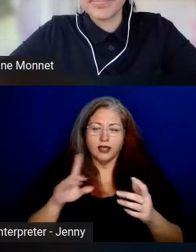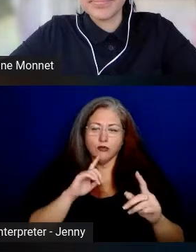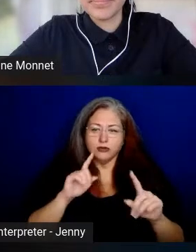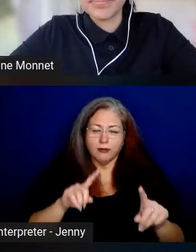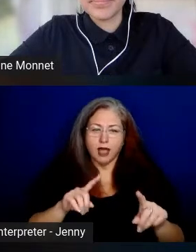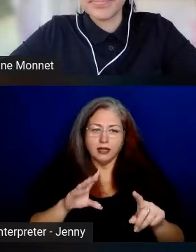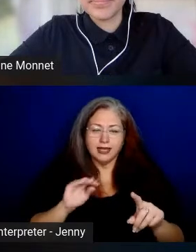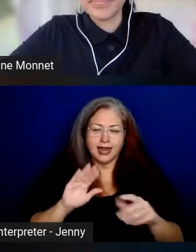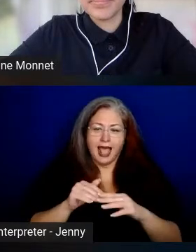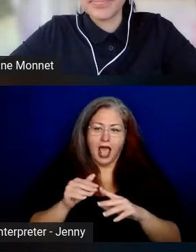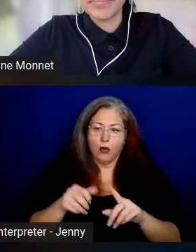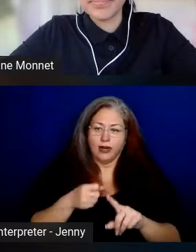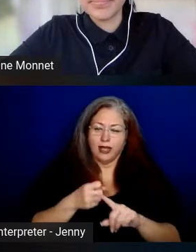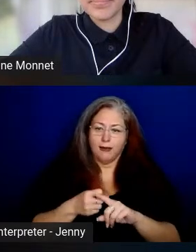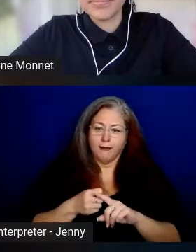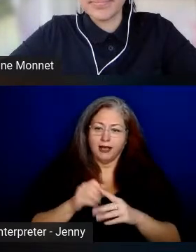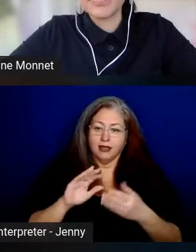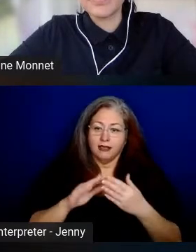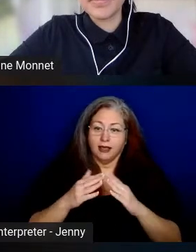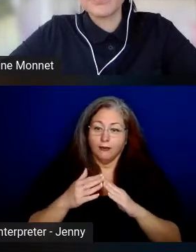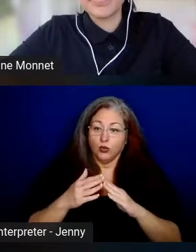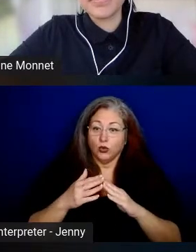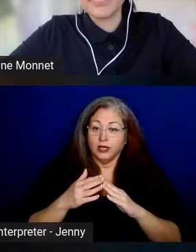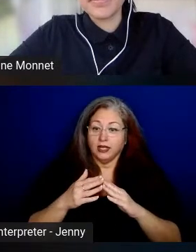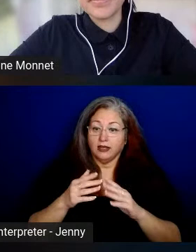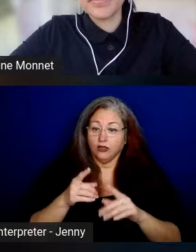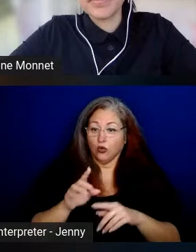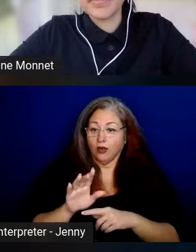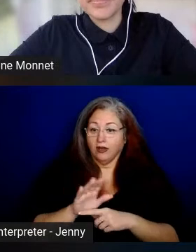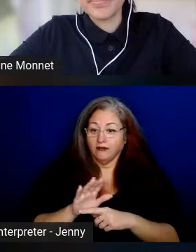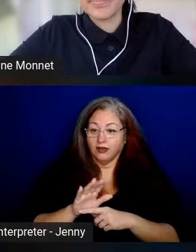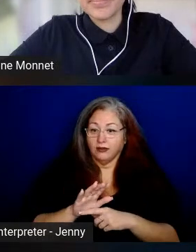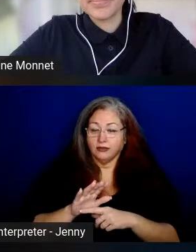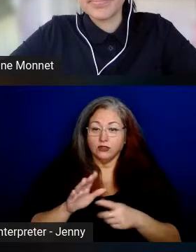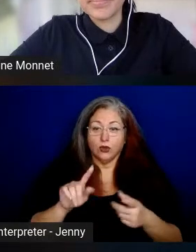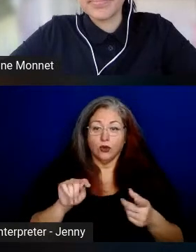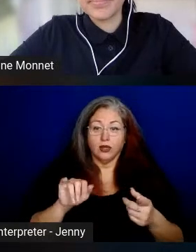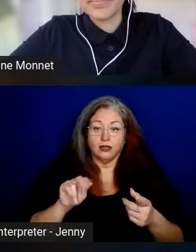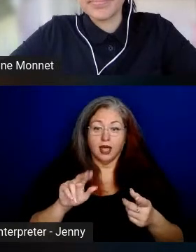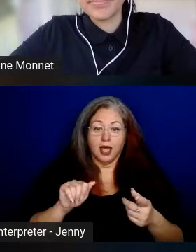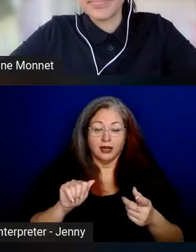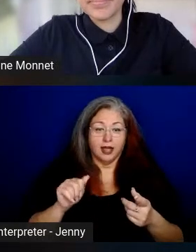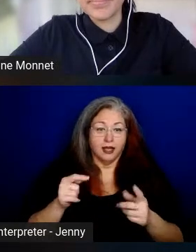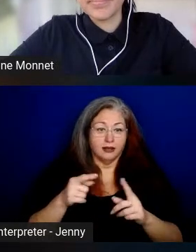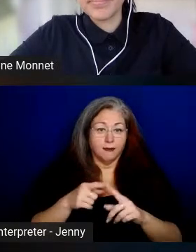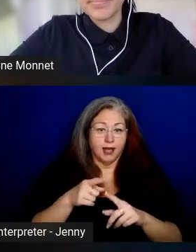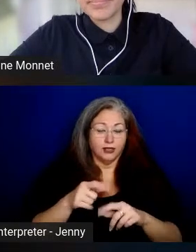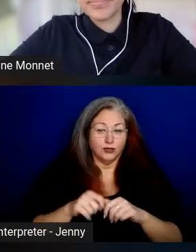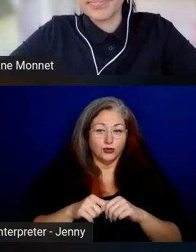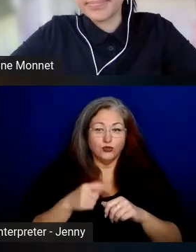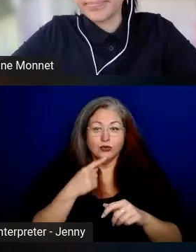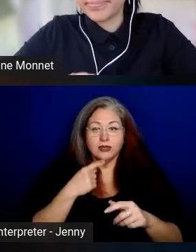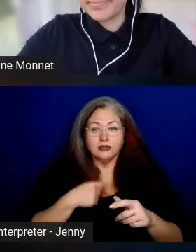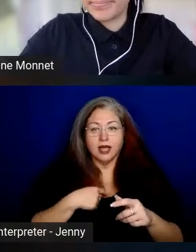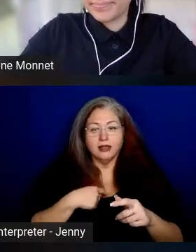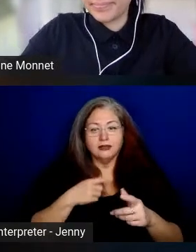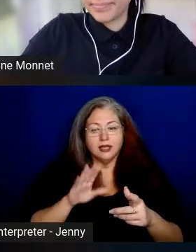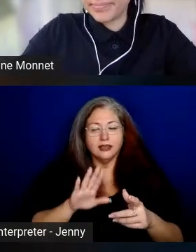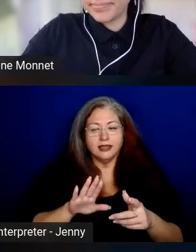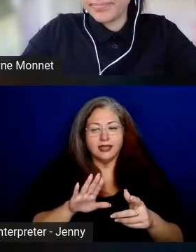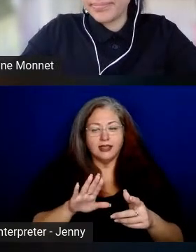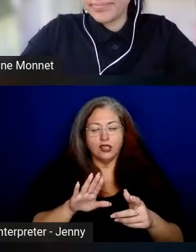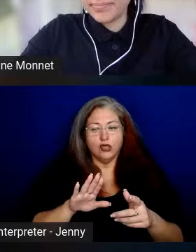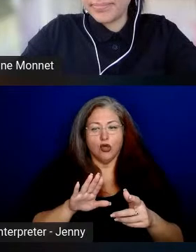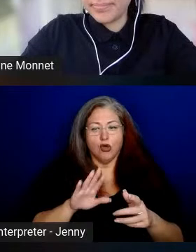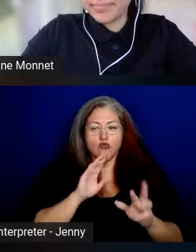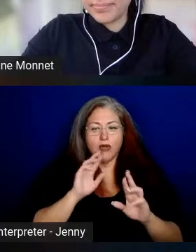on the community that your films have had. Tanya, I'll circle back to you. If you could tell us a bit about what the response has been. It's